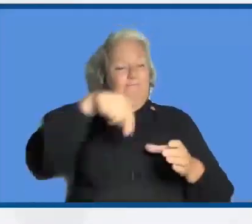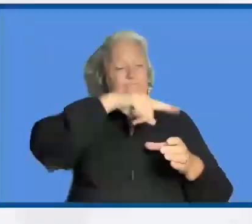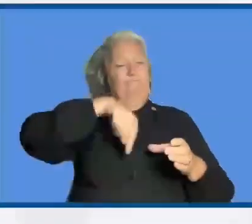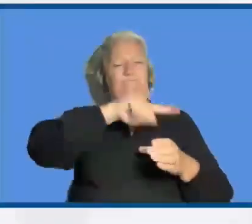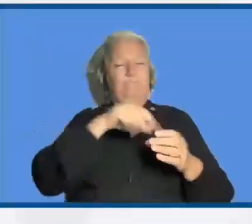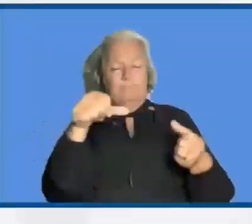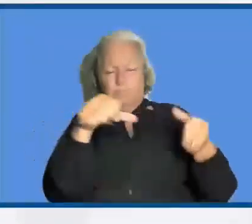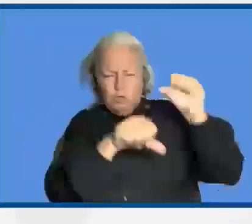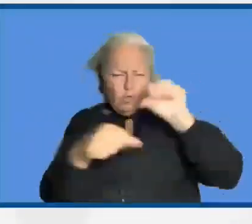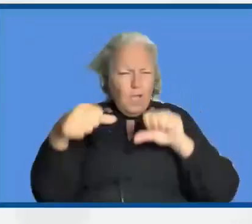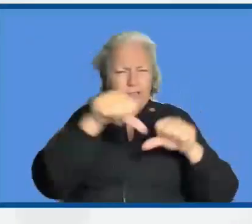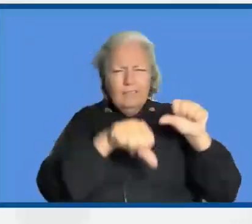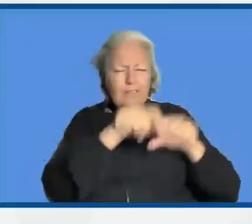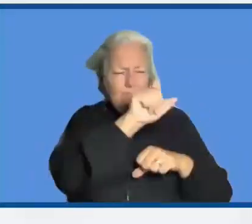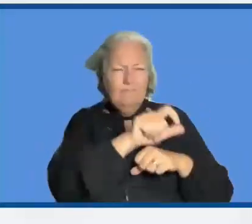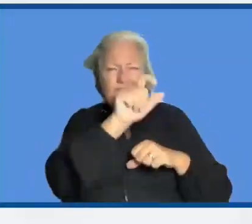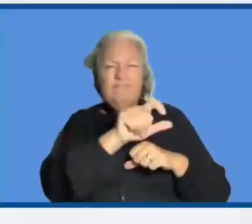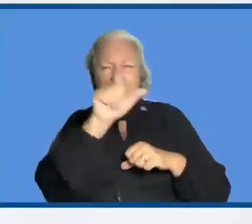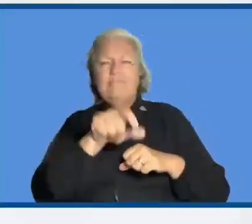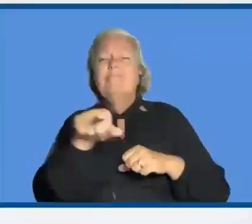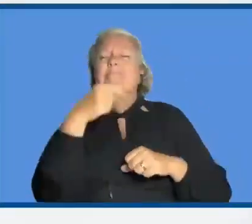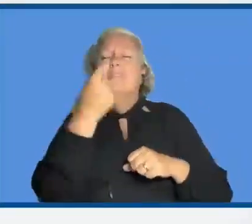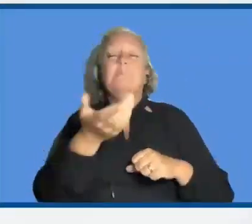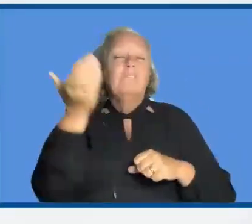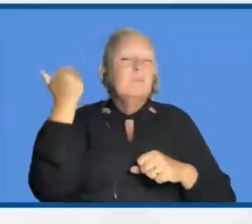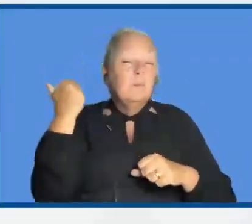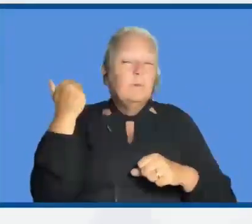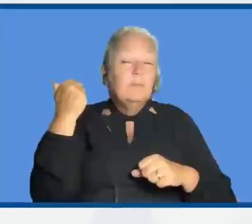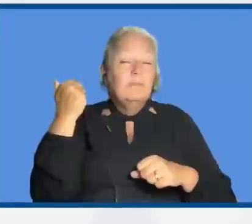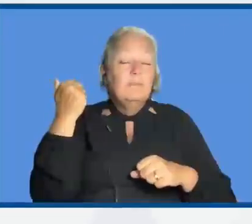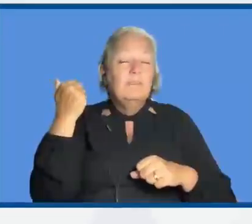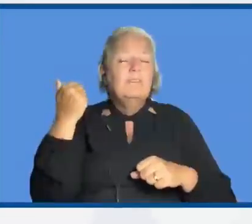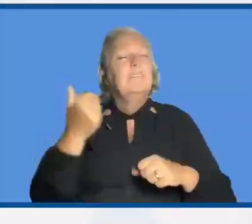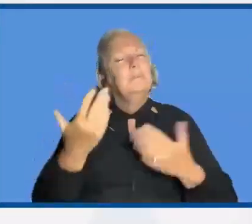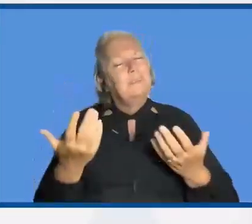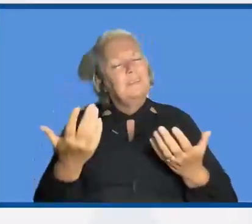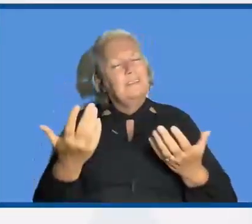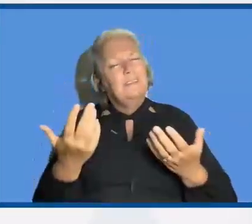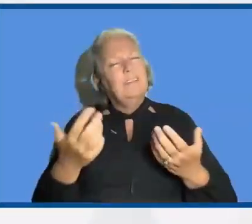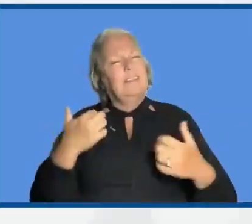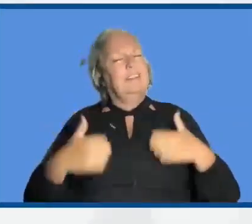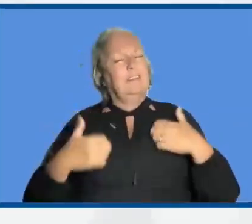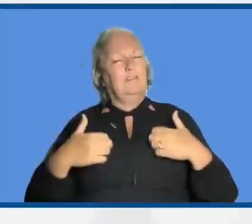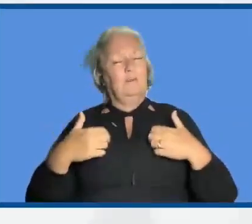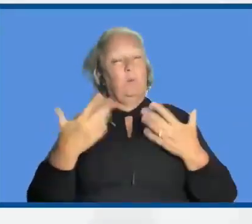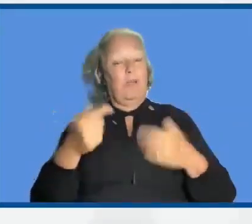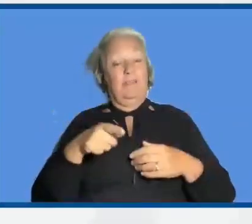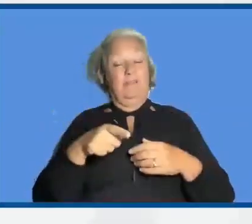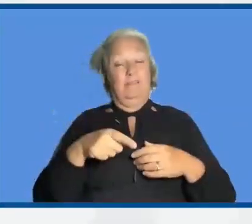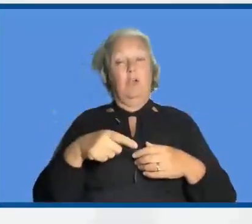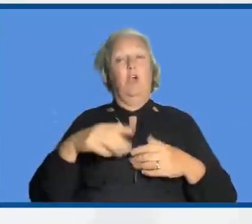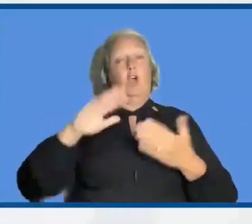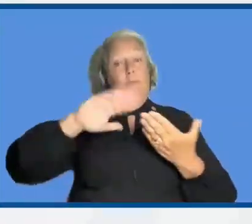scientists that was mentioned. So it will be interesting to make a relationship between members of the community who can